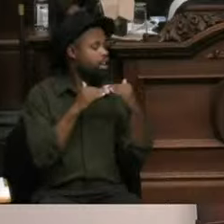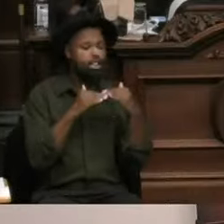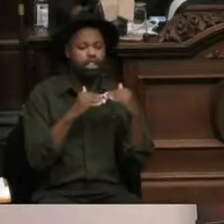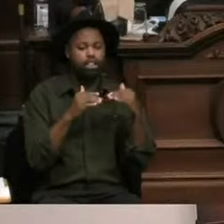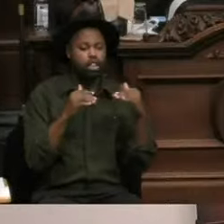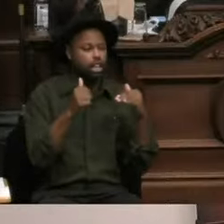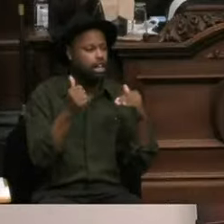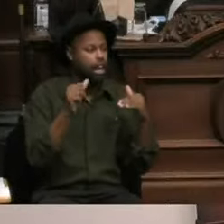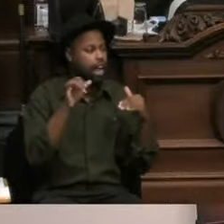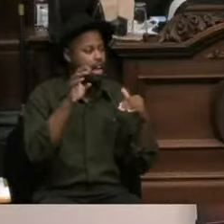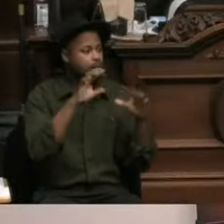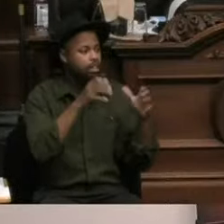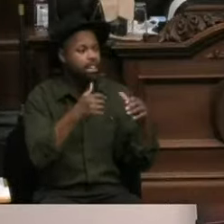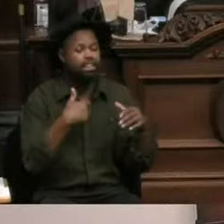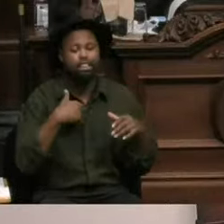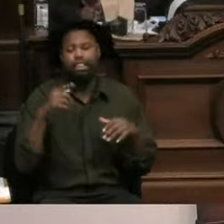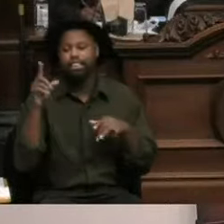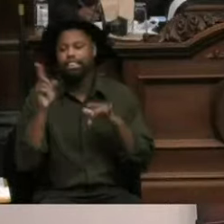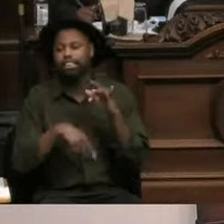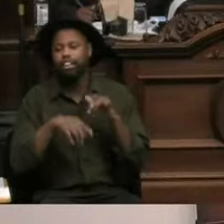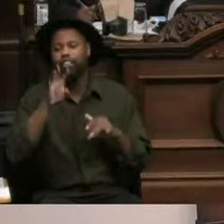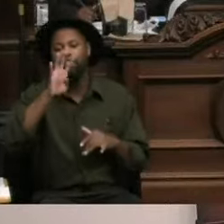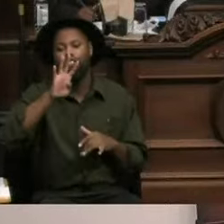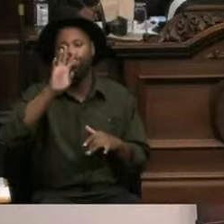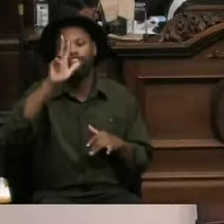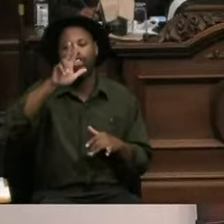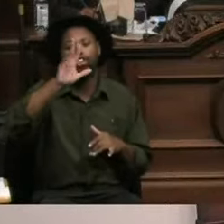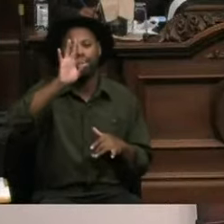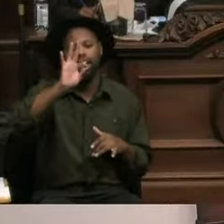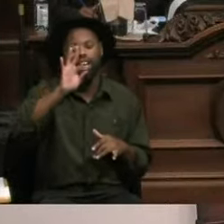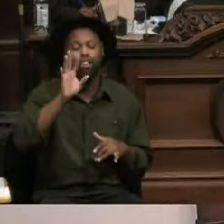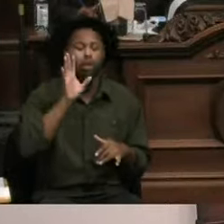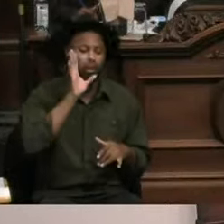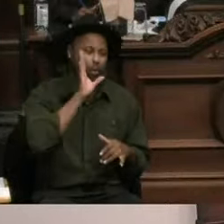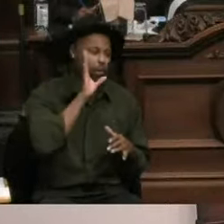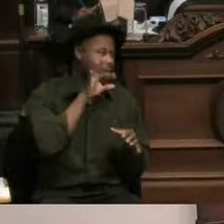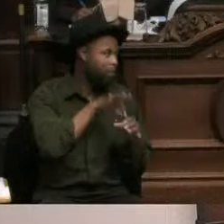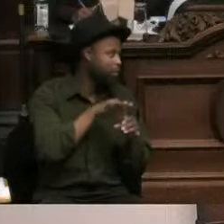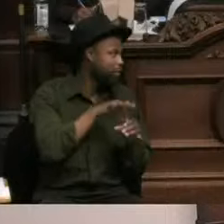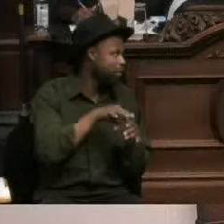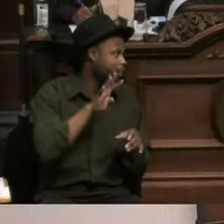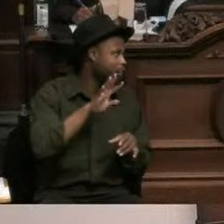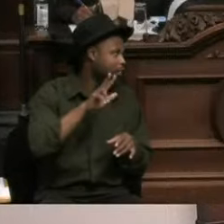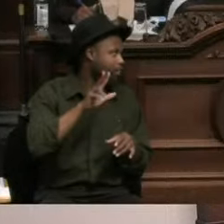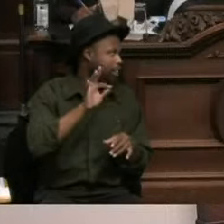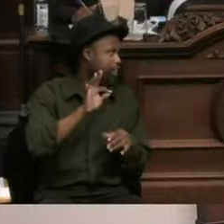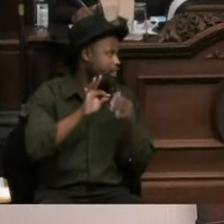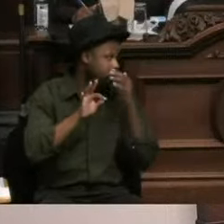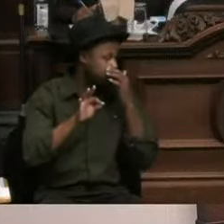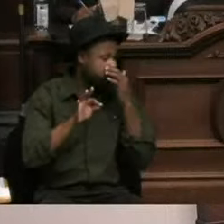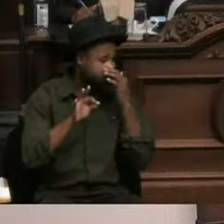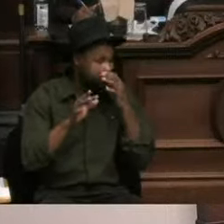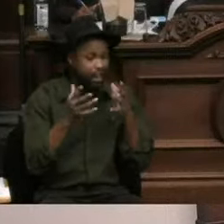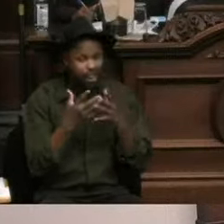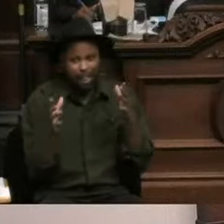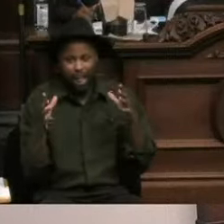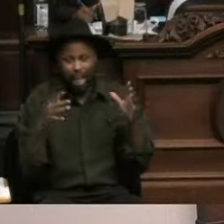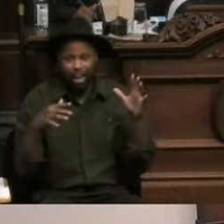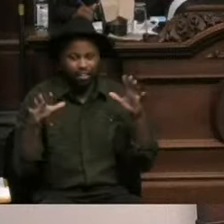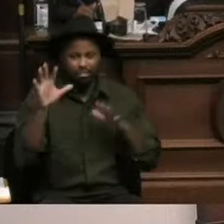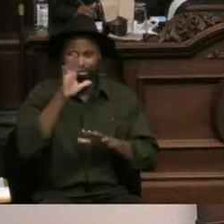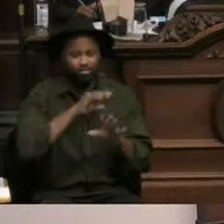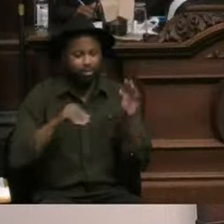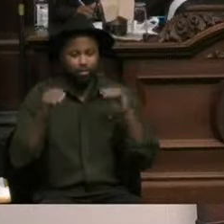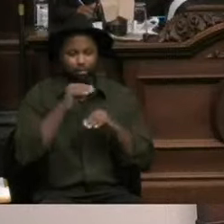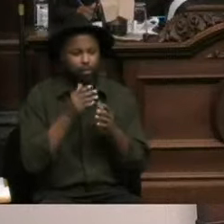did skip over 439, so we will vote on 439. A lot of moving parts up here. So I'm going to go back